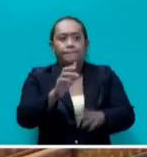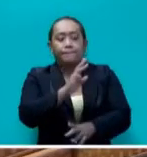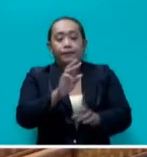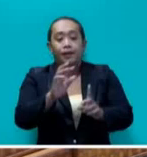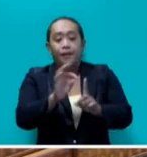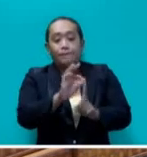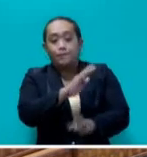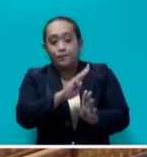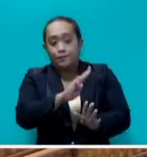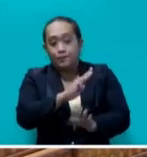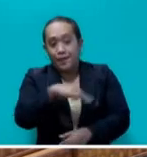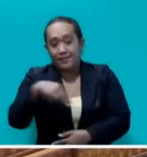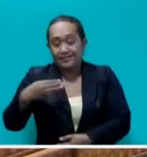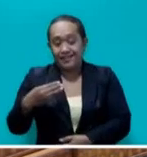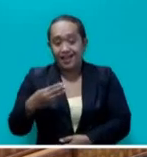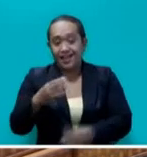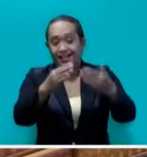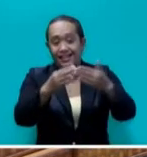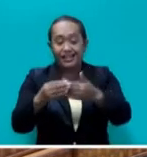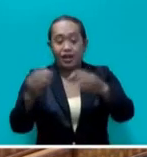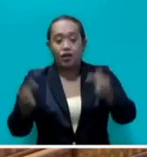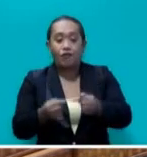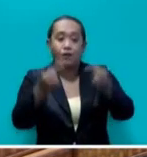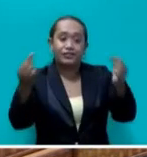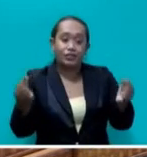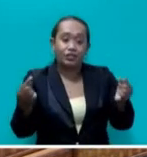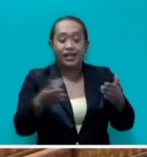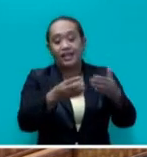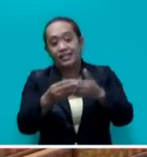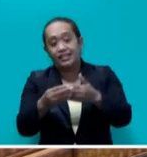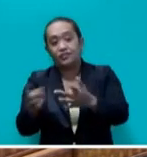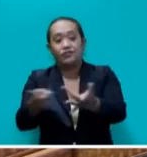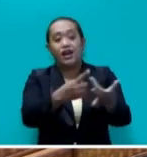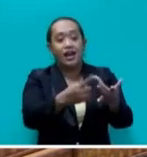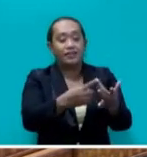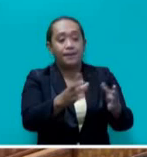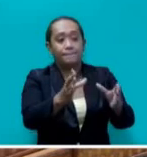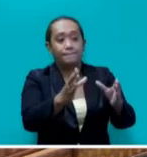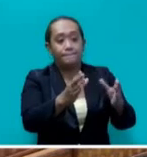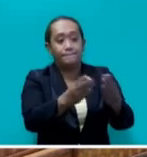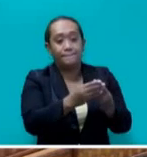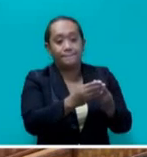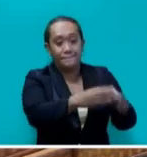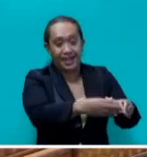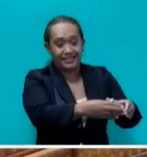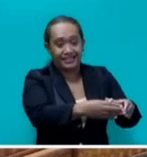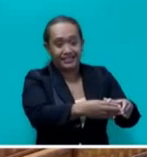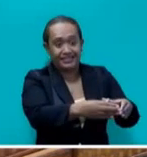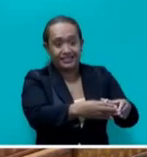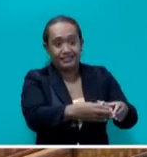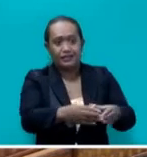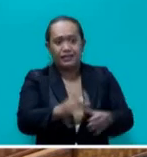and the leaders of the other parties on the exact type of vote. Now, if